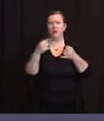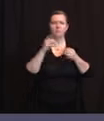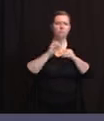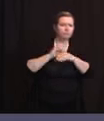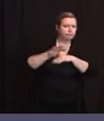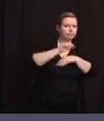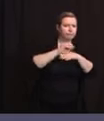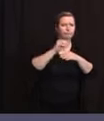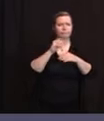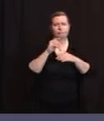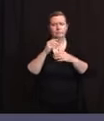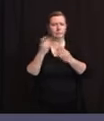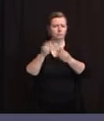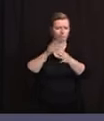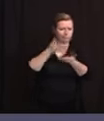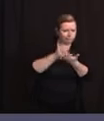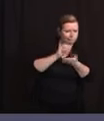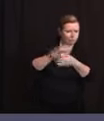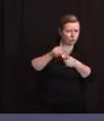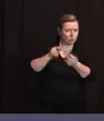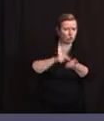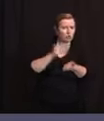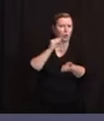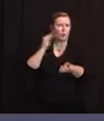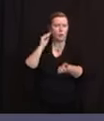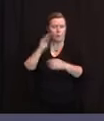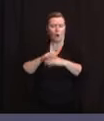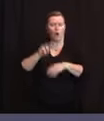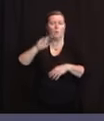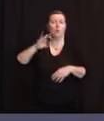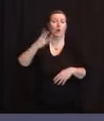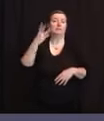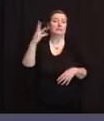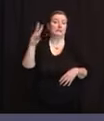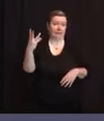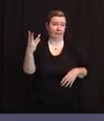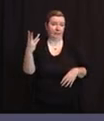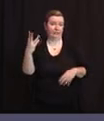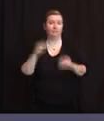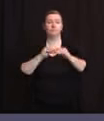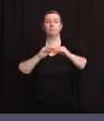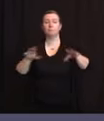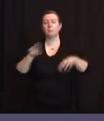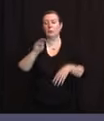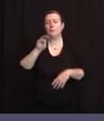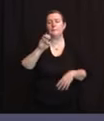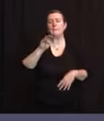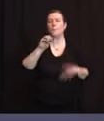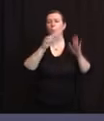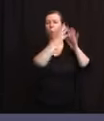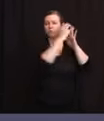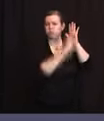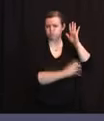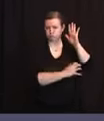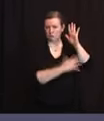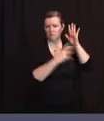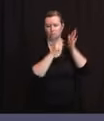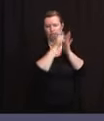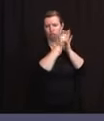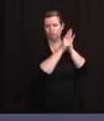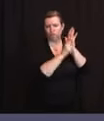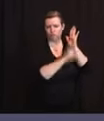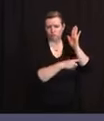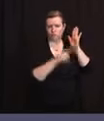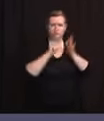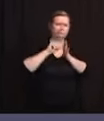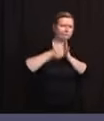On March 6th, the Department of Health issued a memo emphasizing to, to all